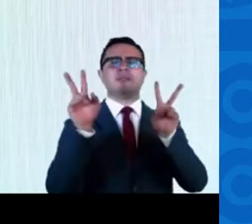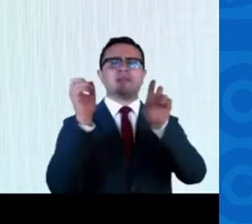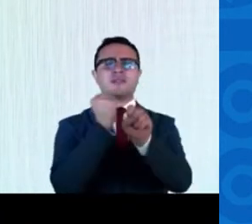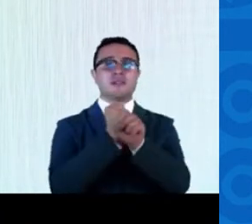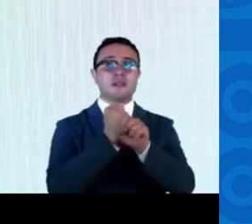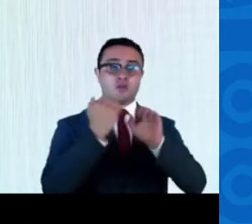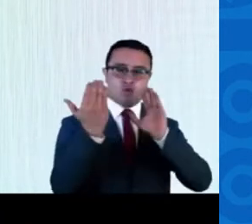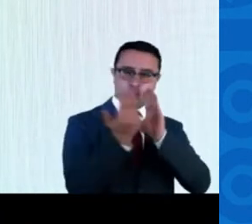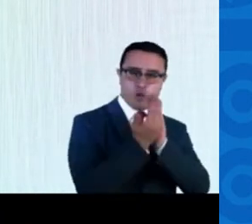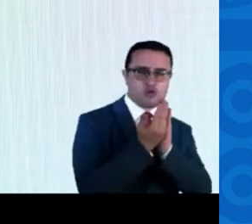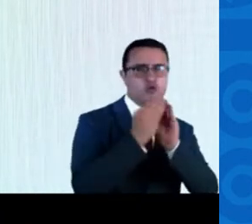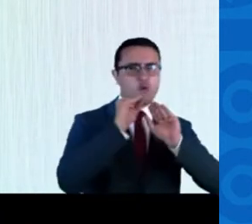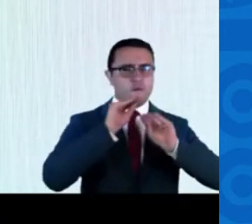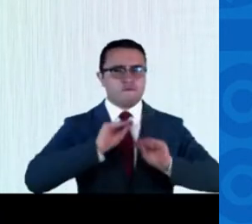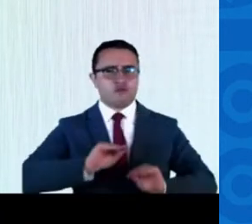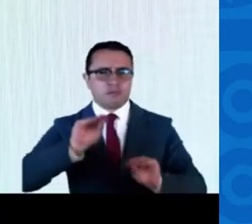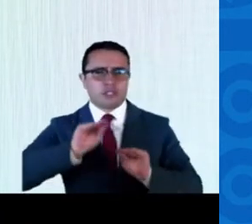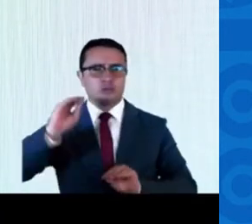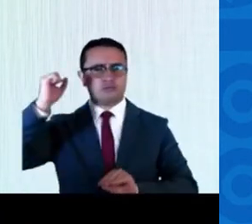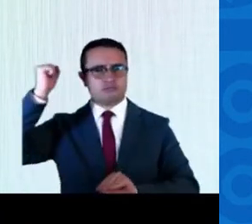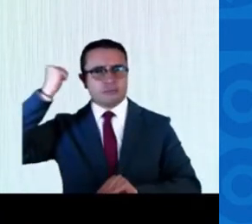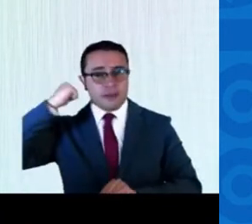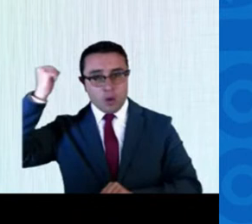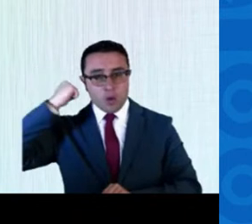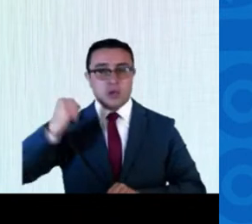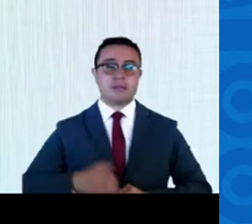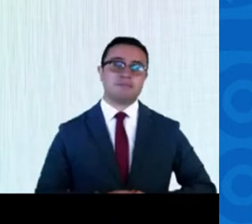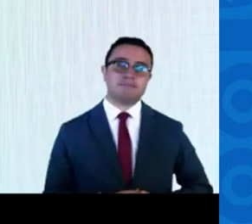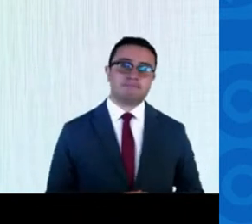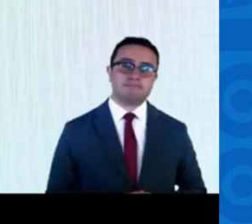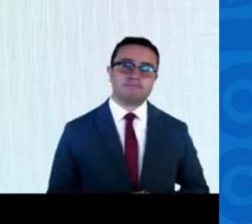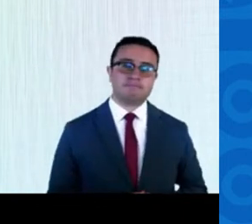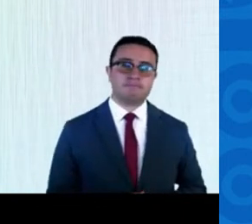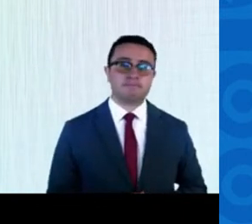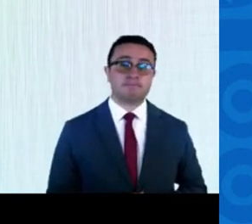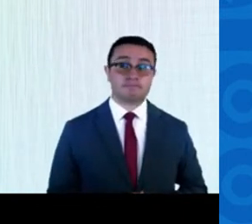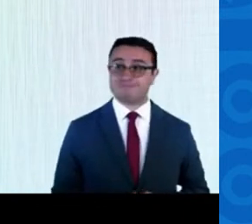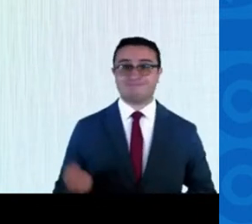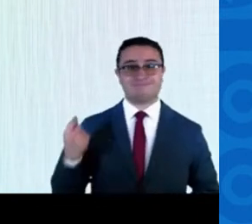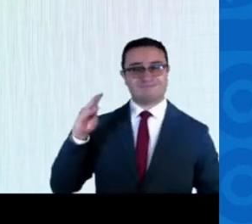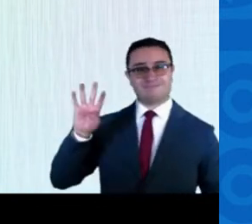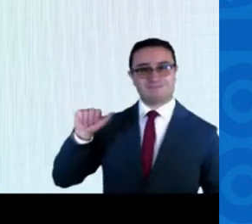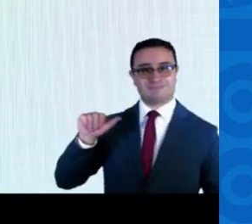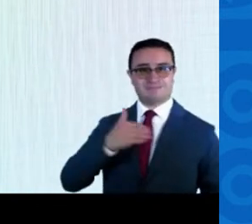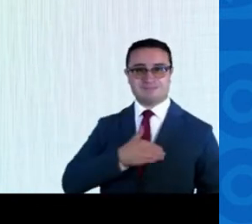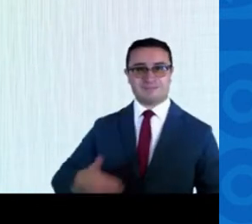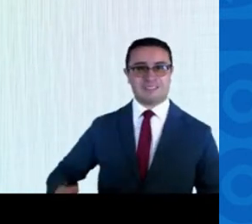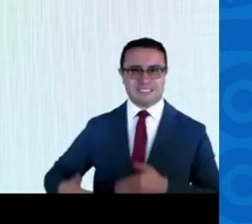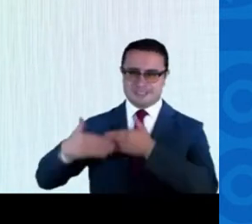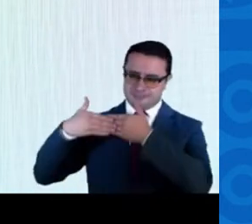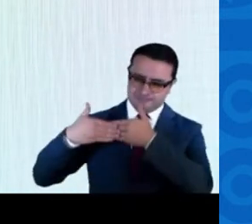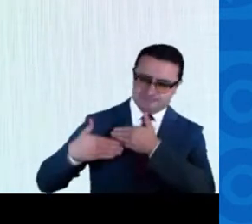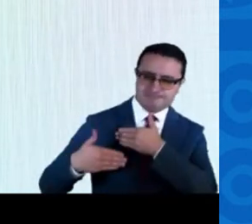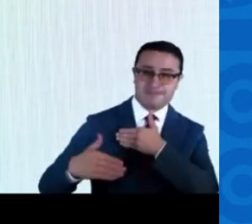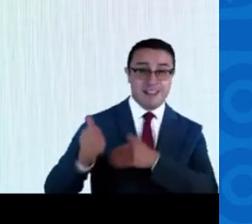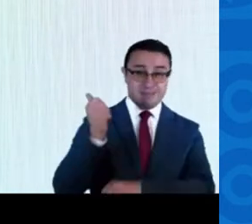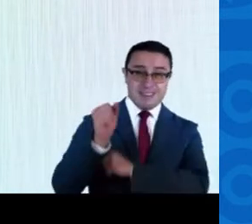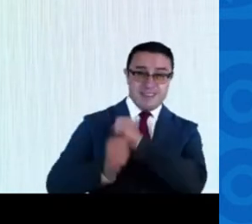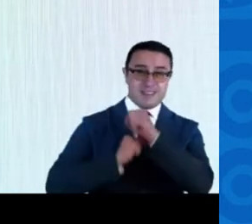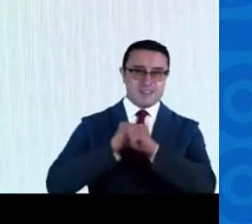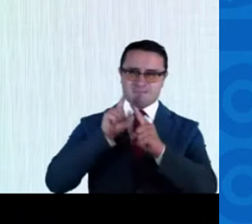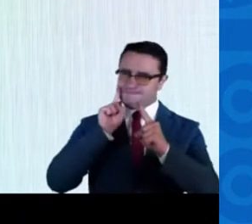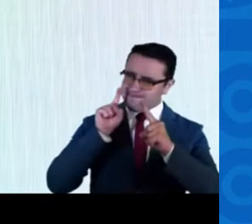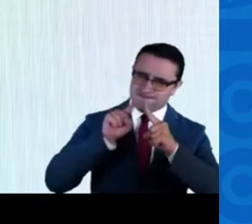and mid-term, working on education and pedagogy. And as our First Lady said, we are in the decade of